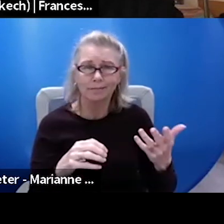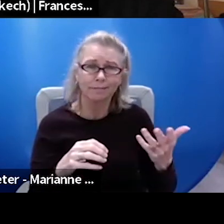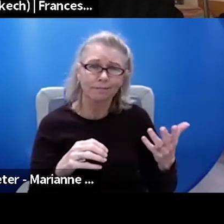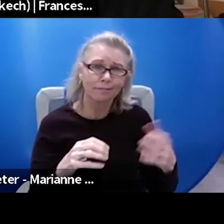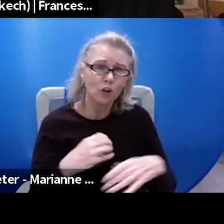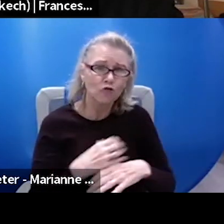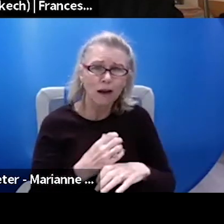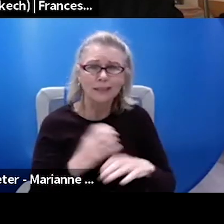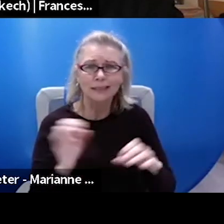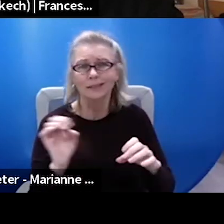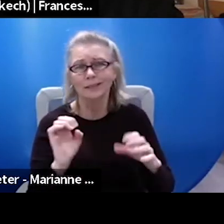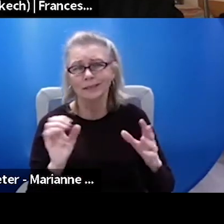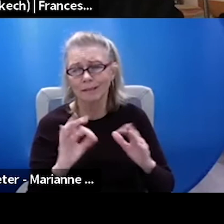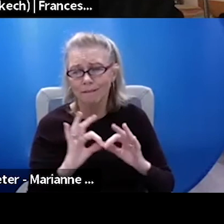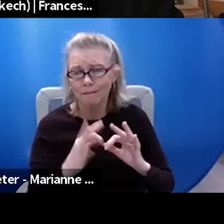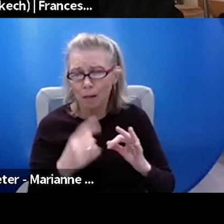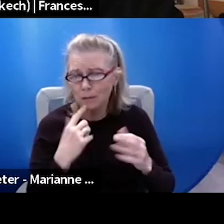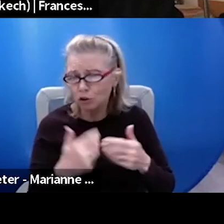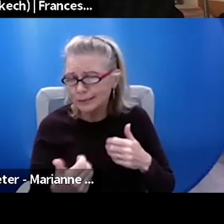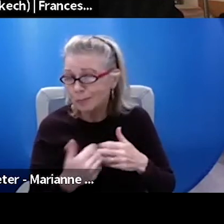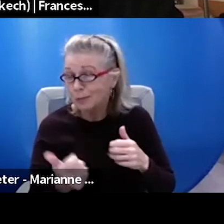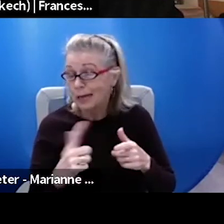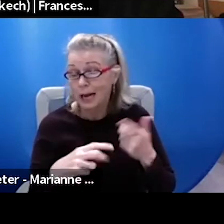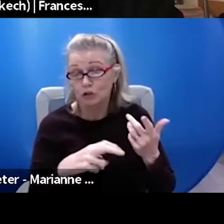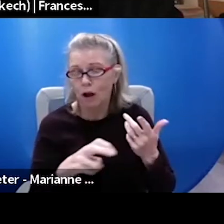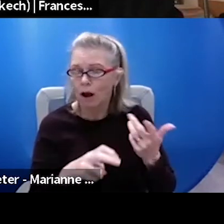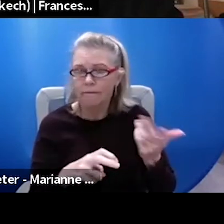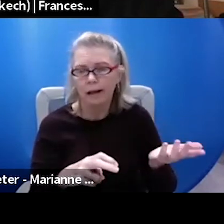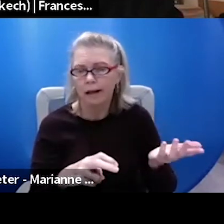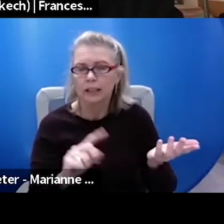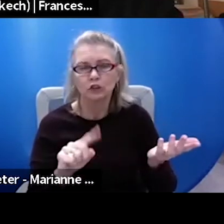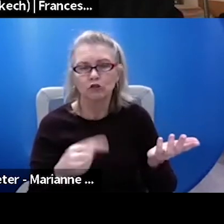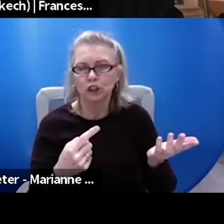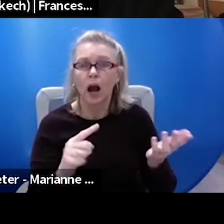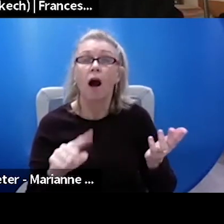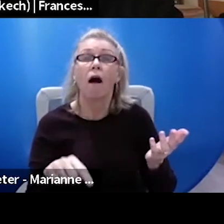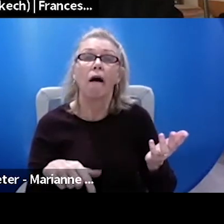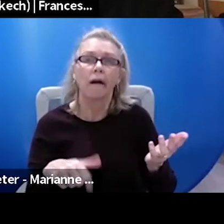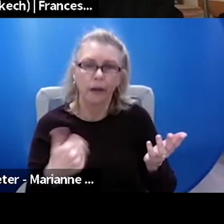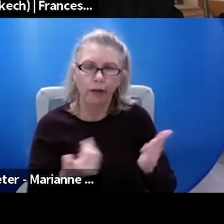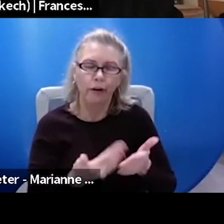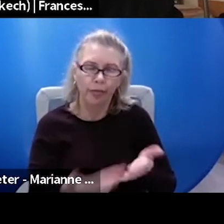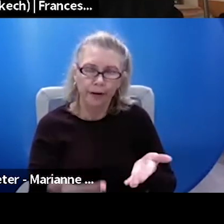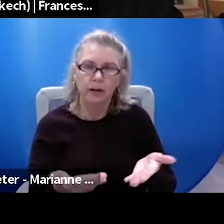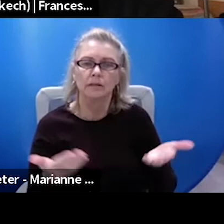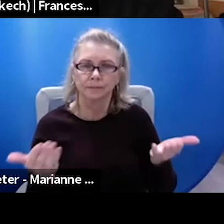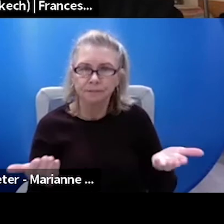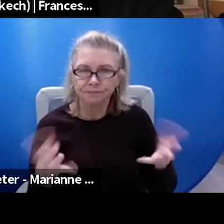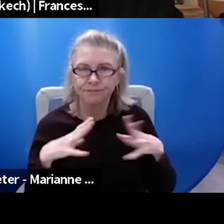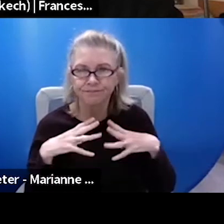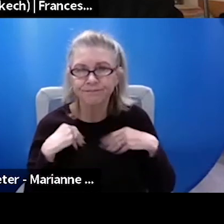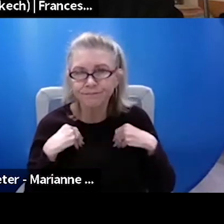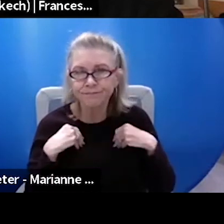were separated and people can't travel. So it was just another thing. And we very